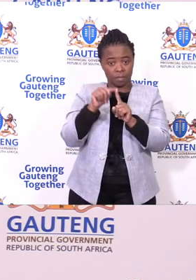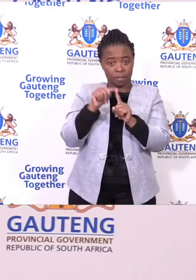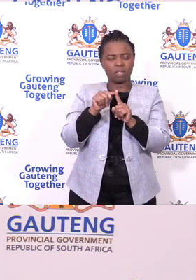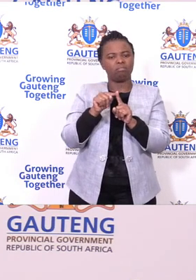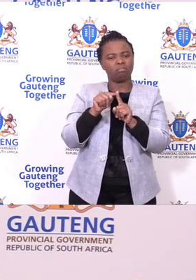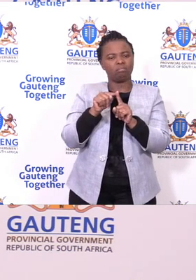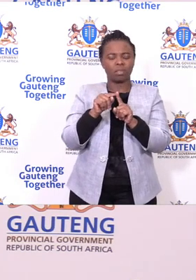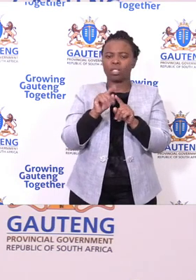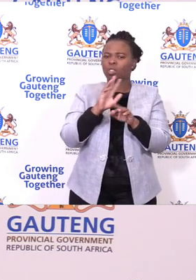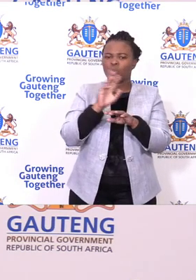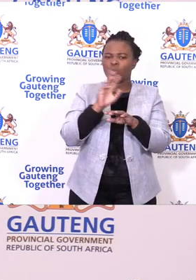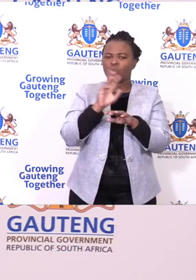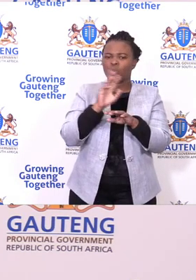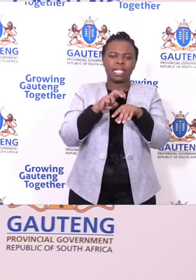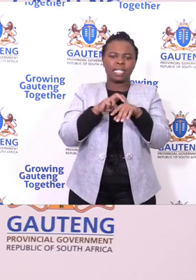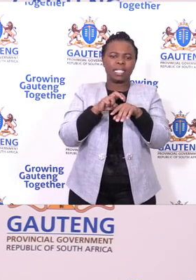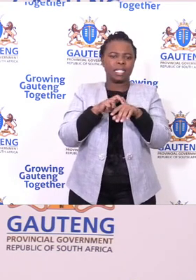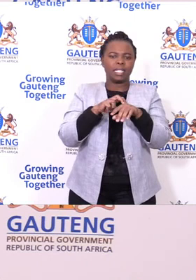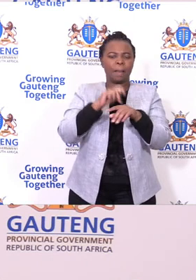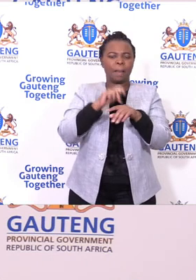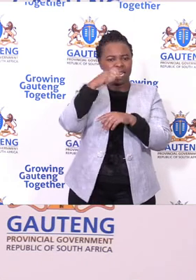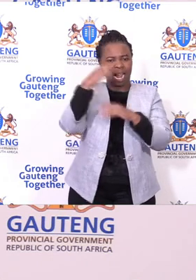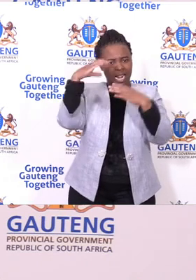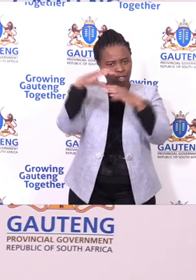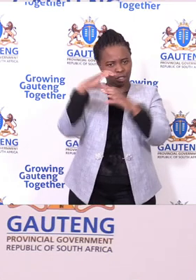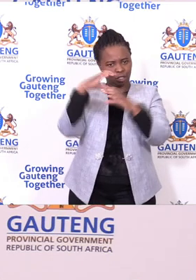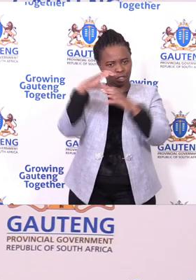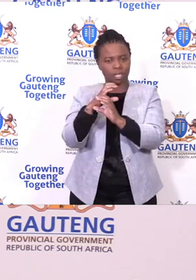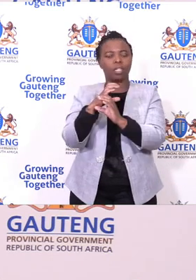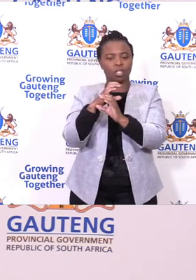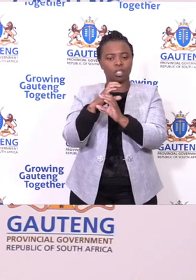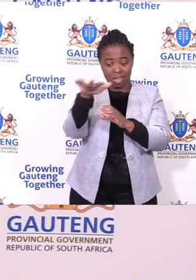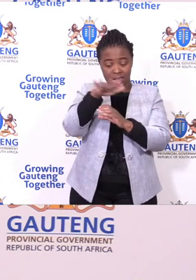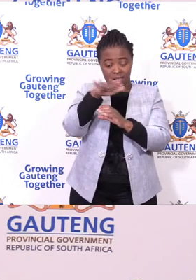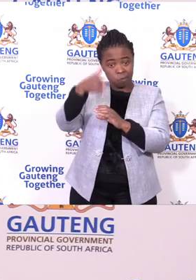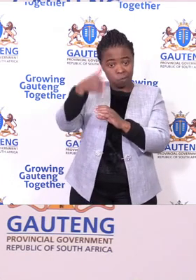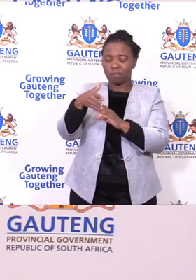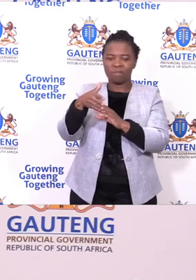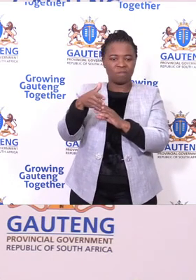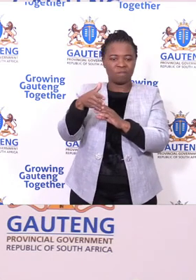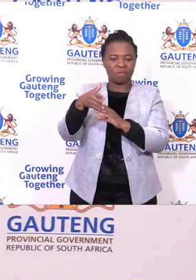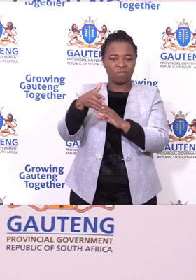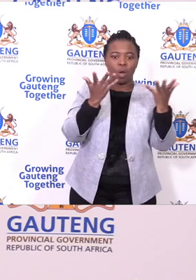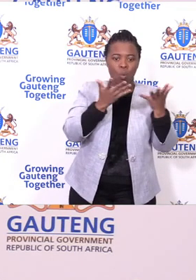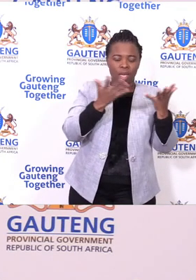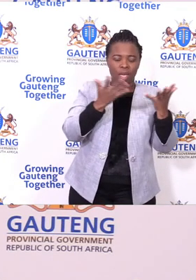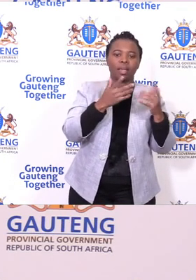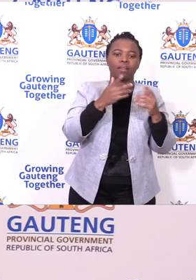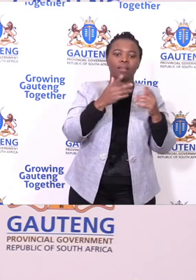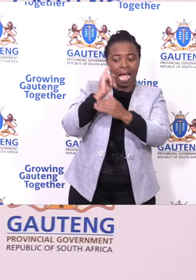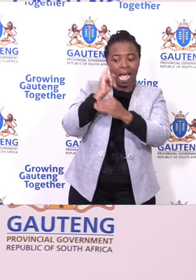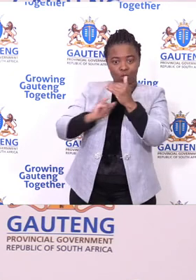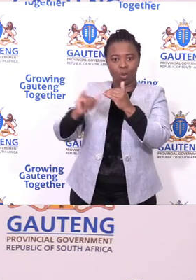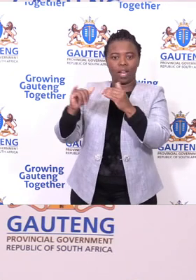not require much medical attention. They are not found in our facilities. They actually found in many isolation